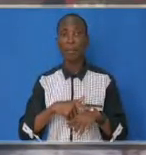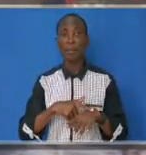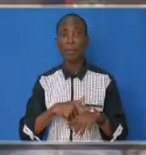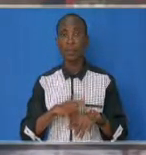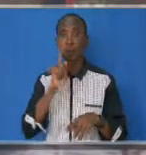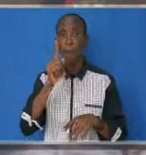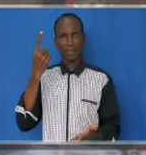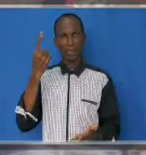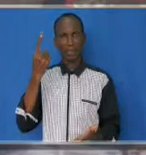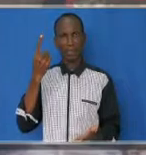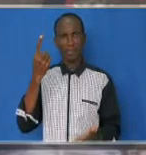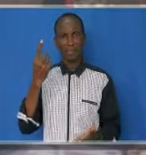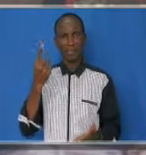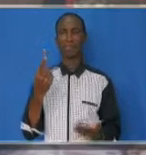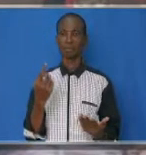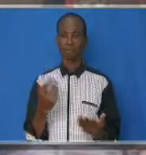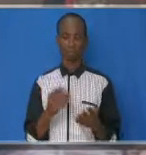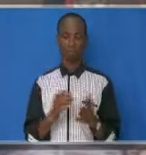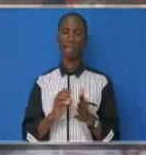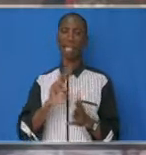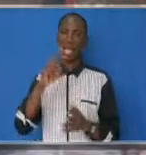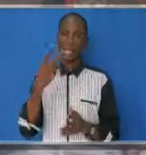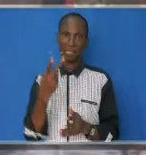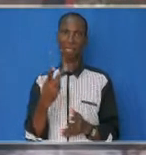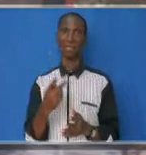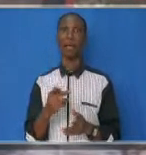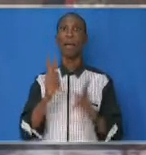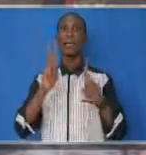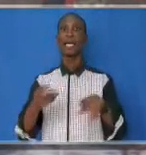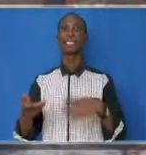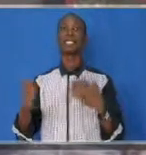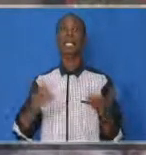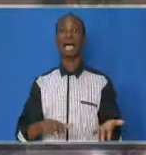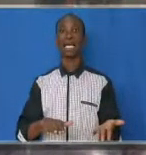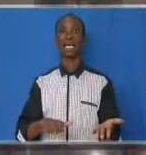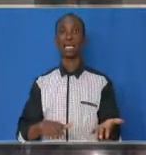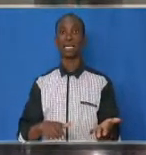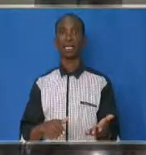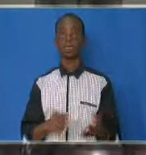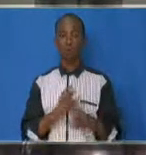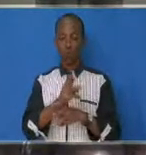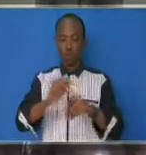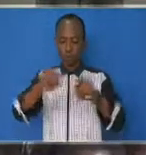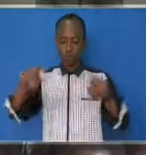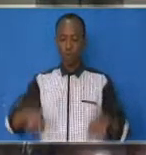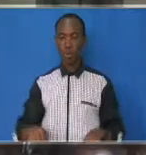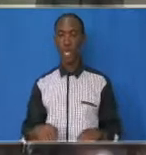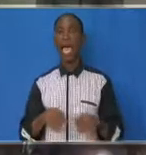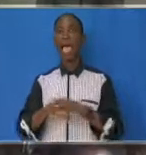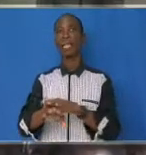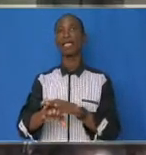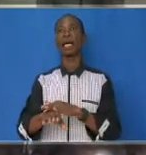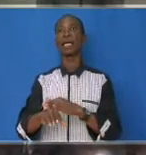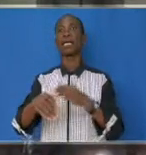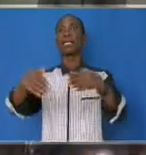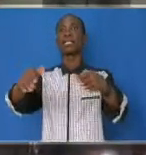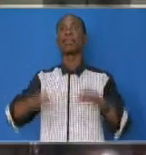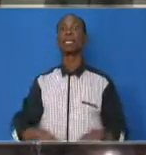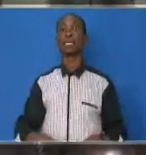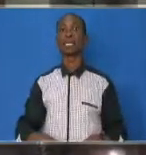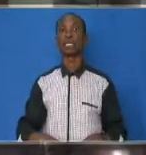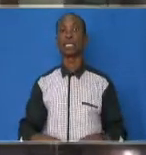I see ye no. Yes, you dear super to a warm wo. Paul did to two or see him more. Ni na ya dear